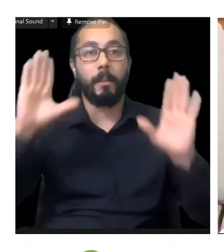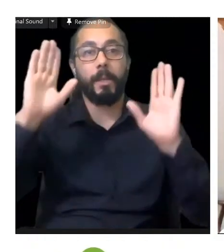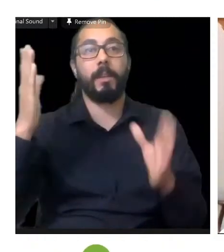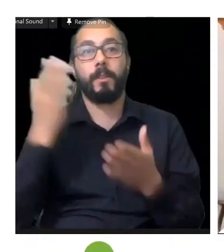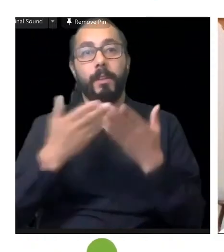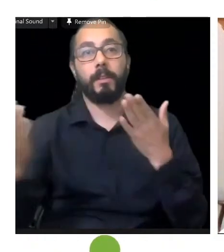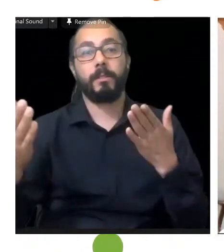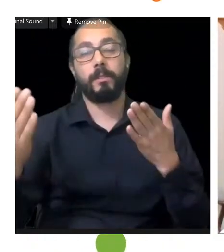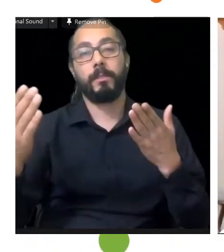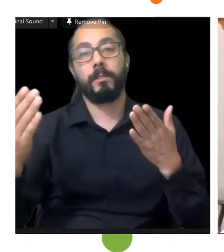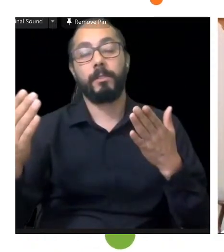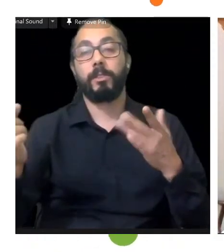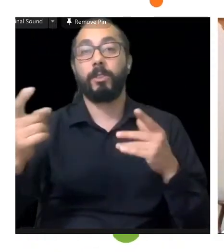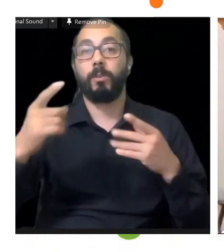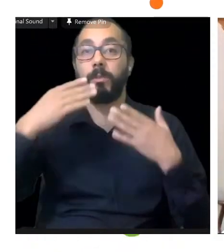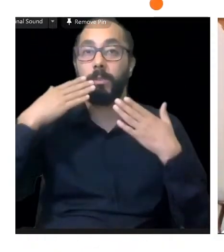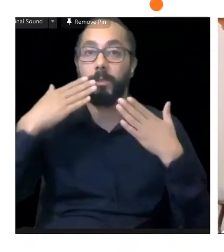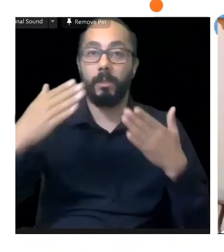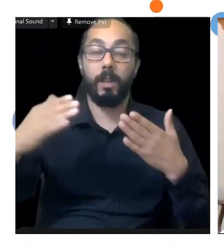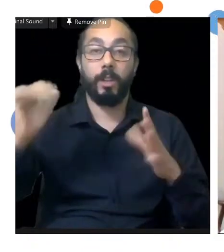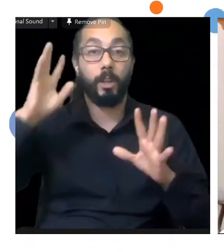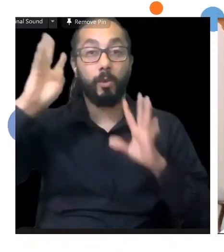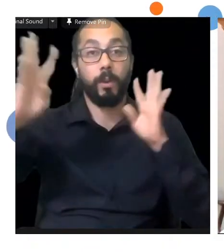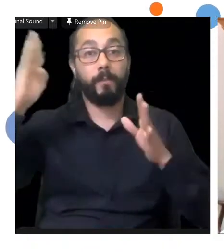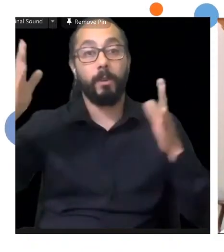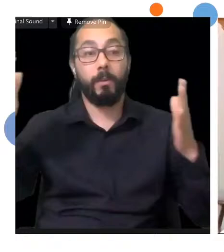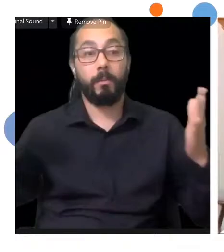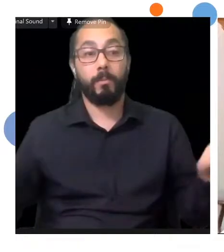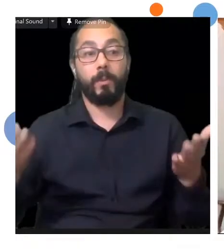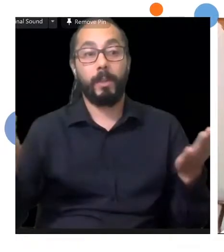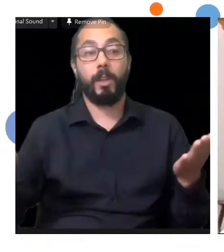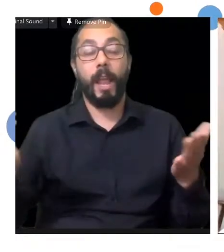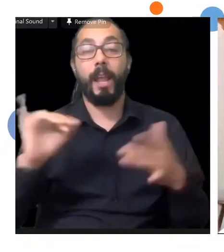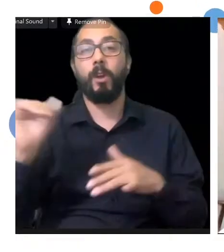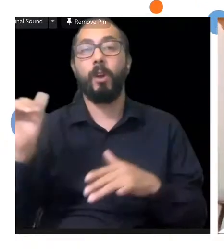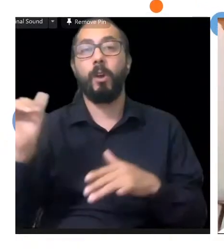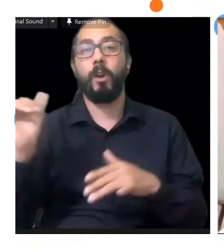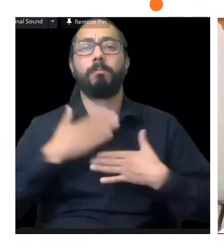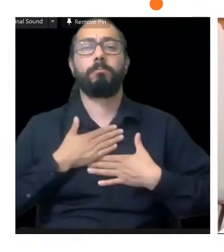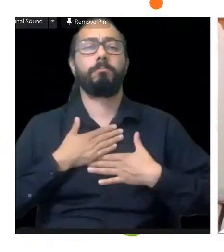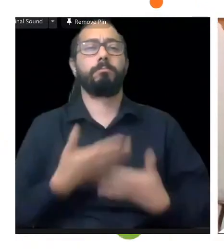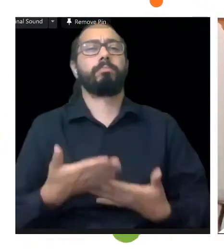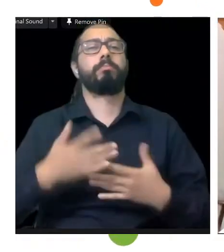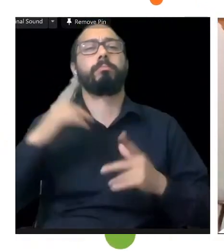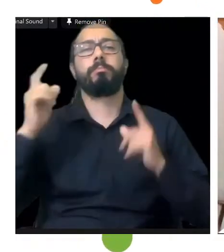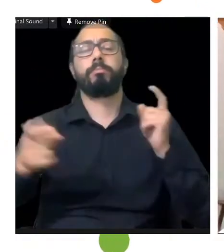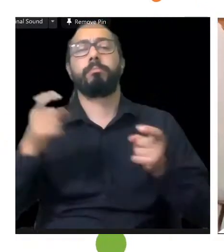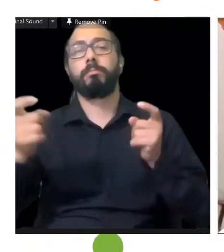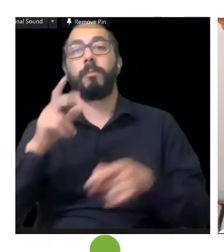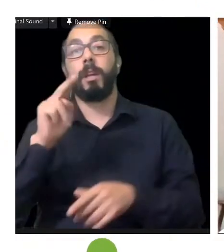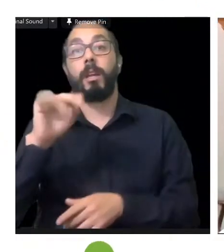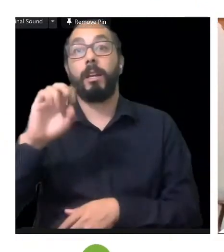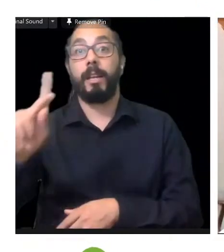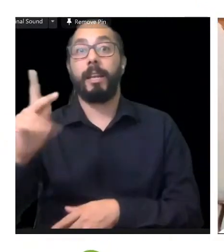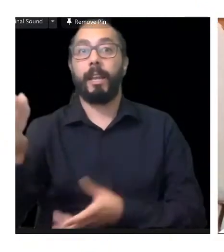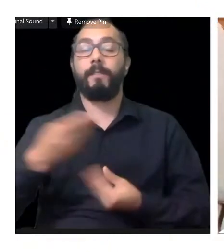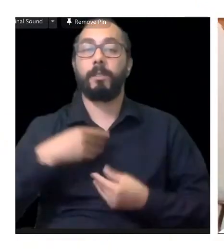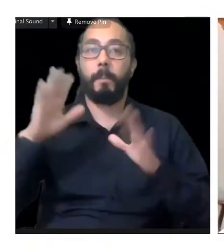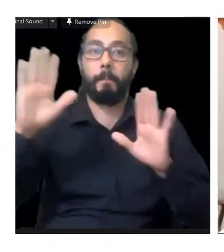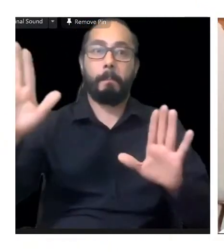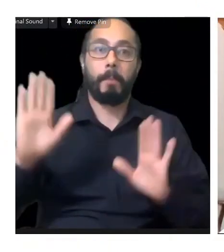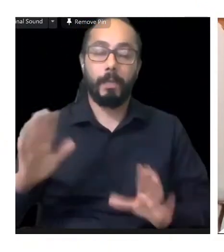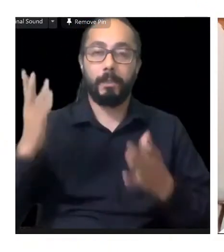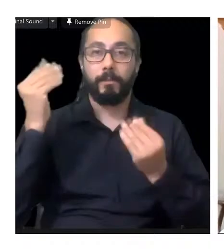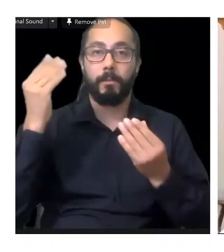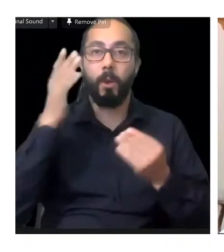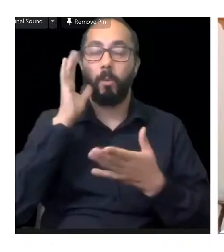great salute to the creativity that's being brought and the generosity that's been brought. Nick, you gave us some great insights as well that I think will be